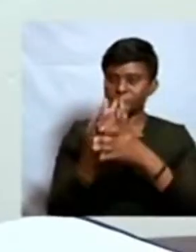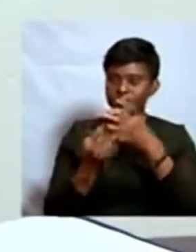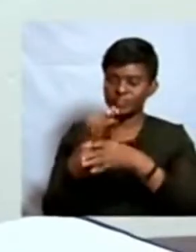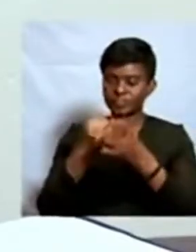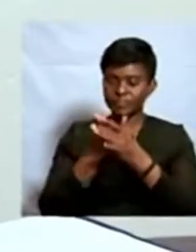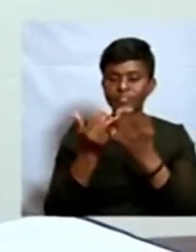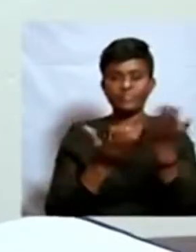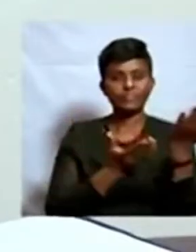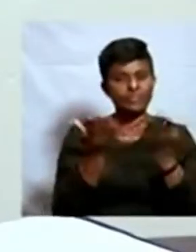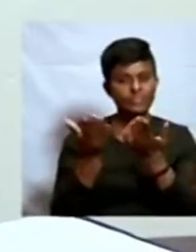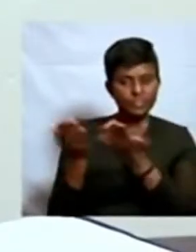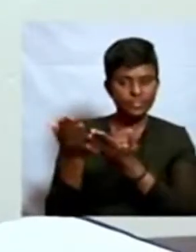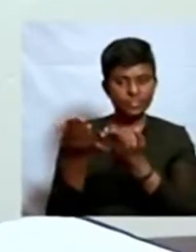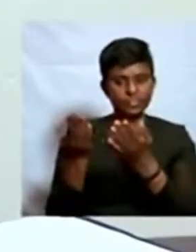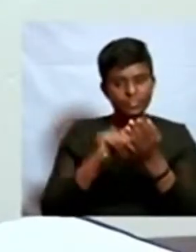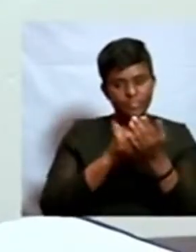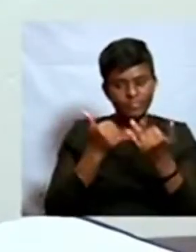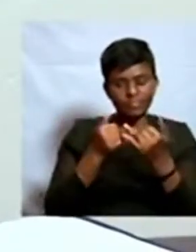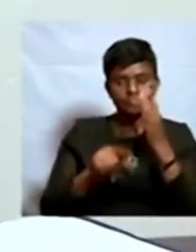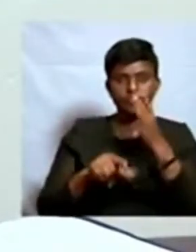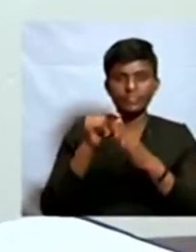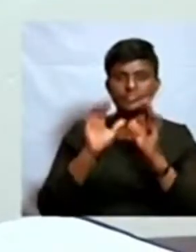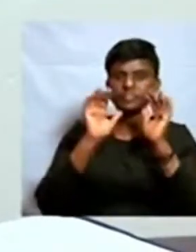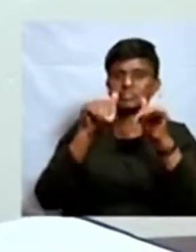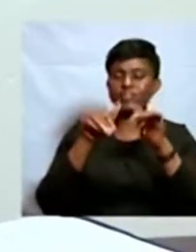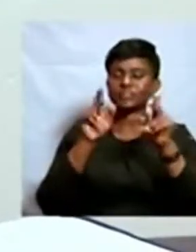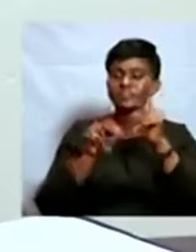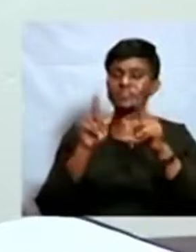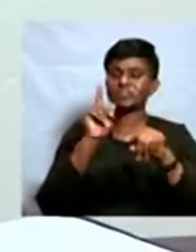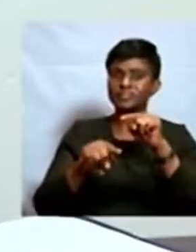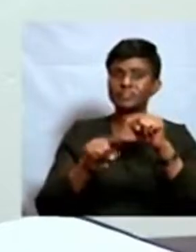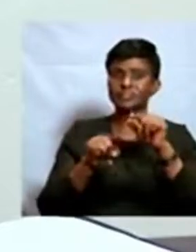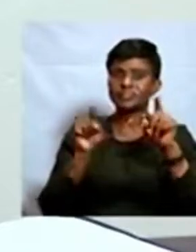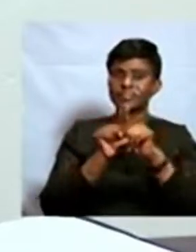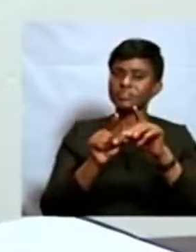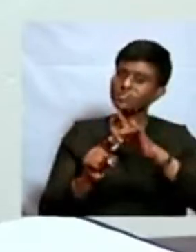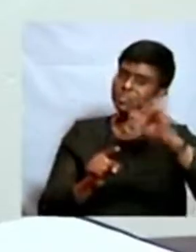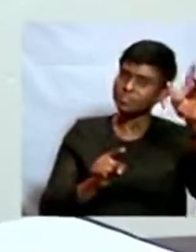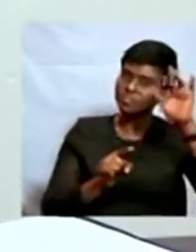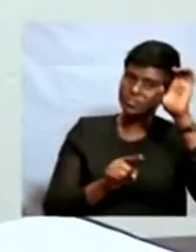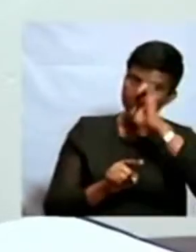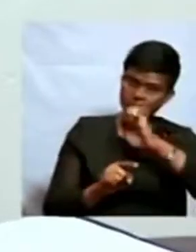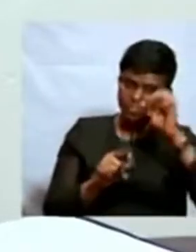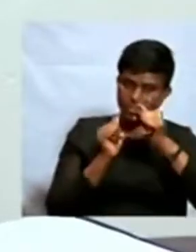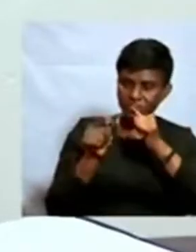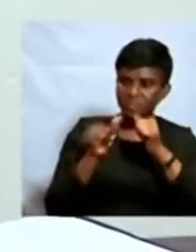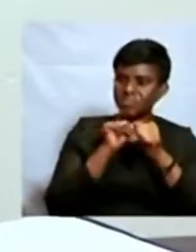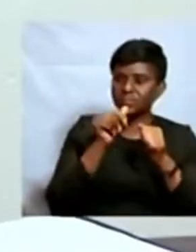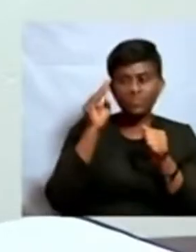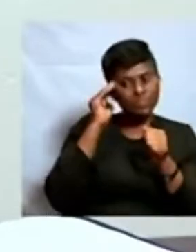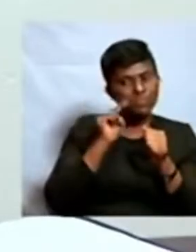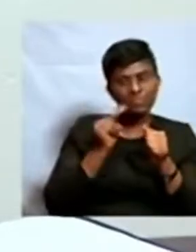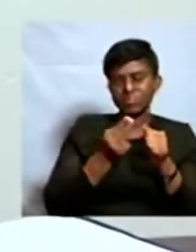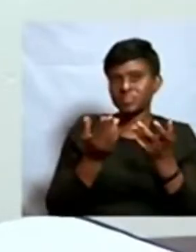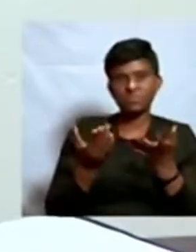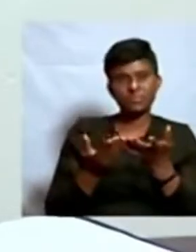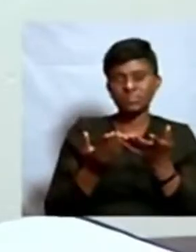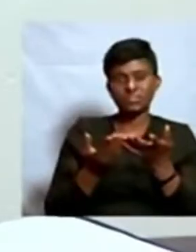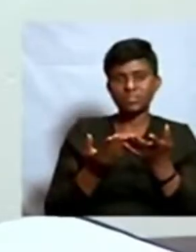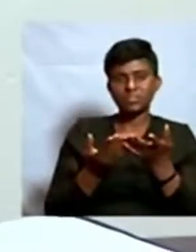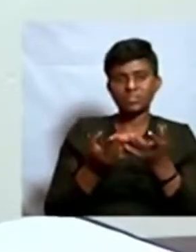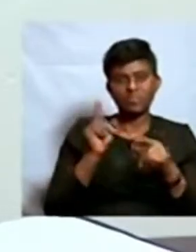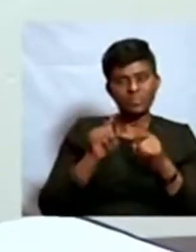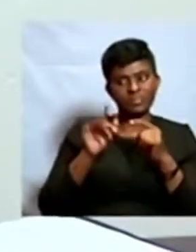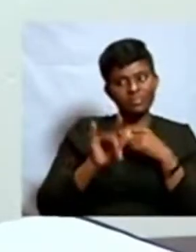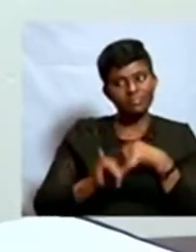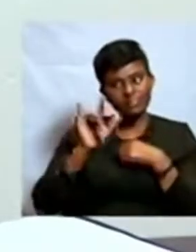it a service. Otherwise, where will it find passengers? It cannot get Europeans because they don't know us. It cannot